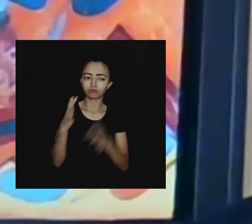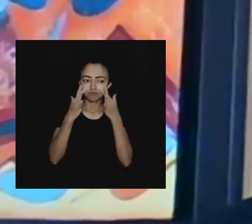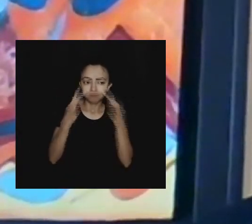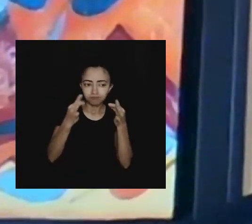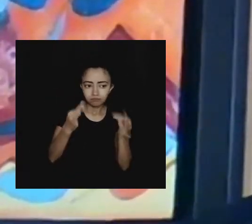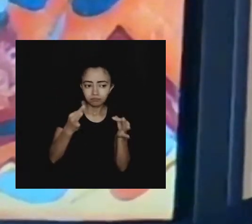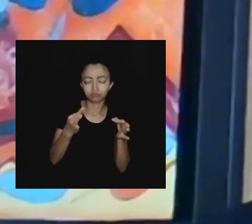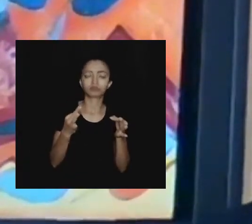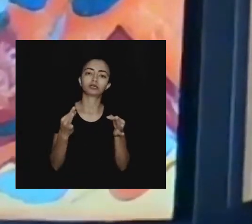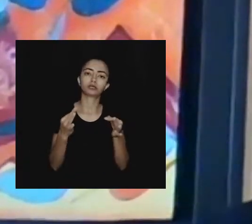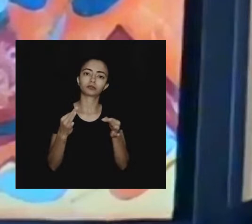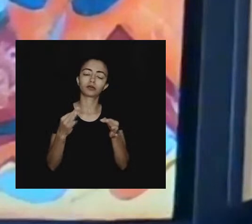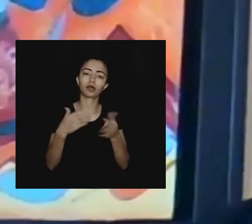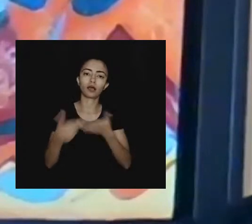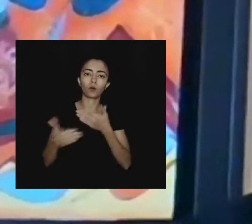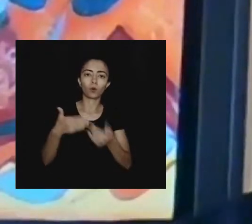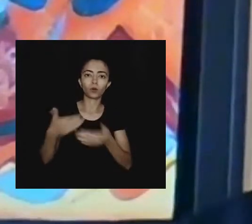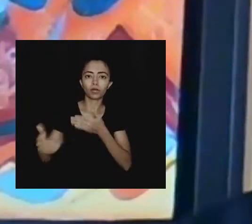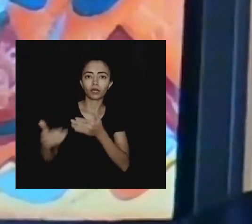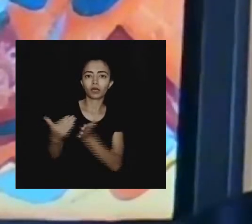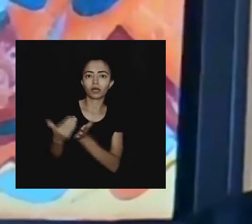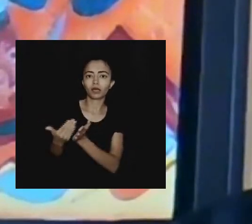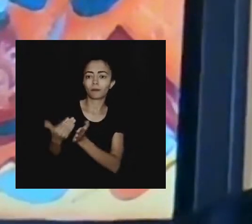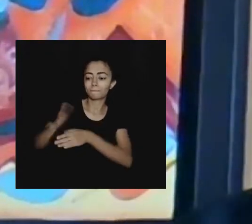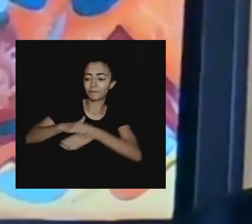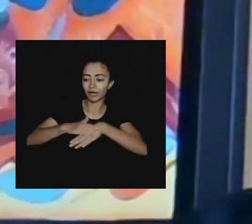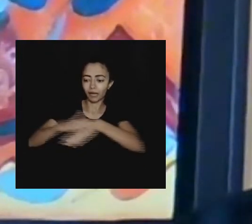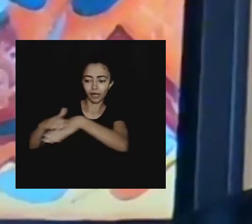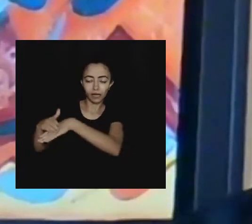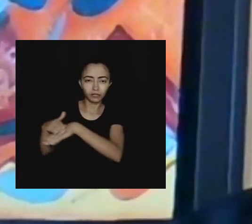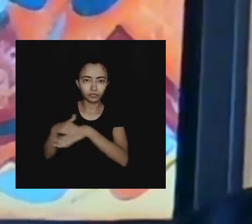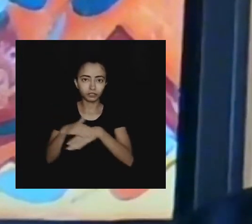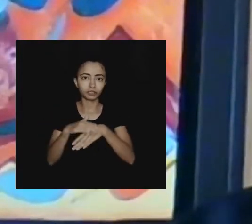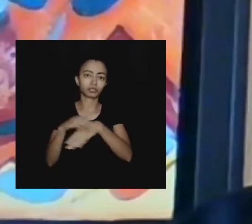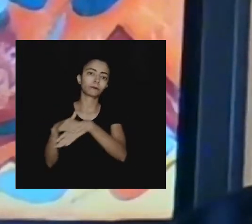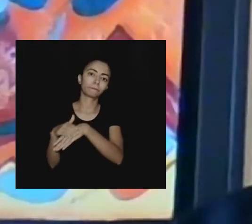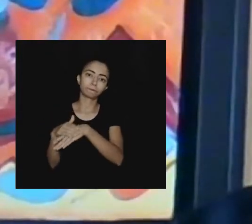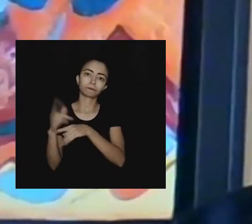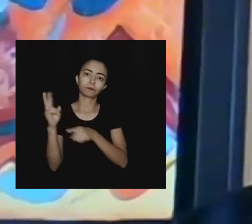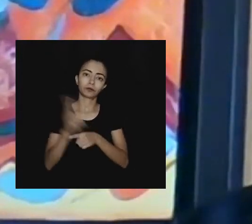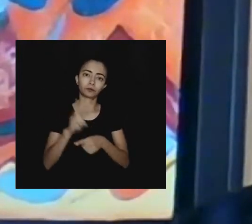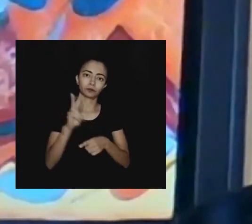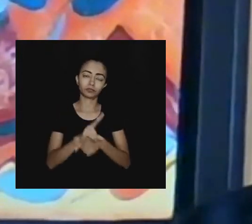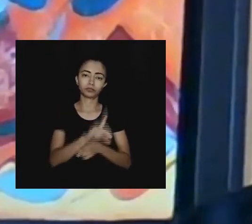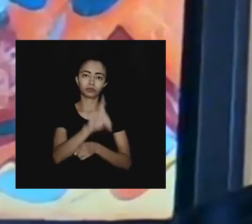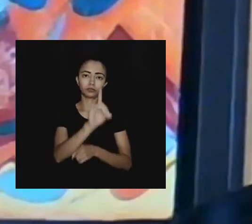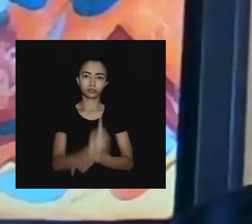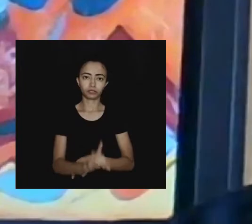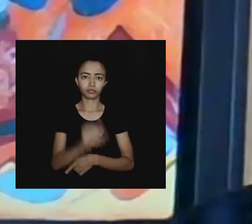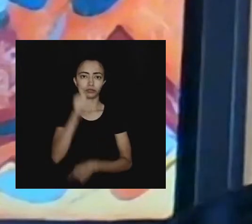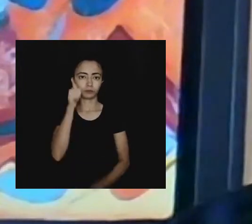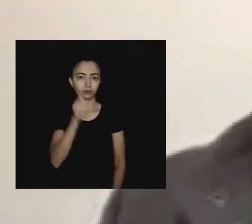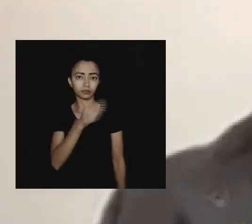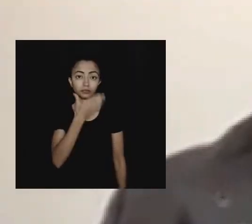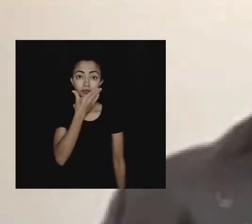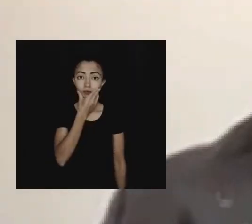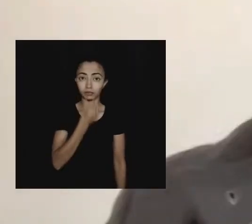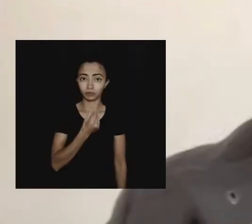any initiative on this topic so that we can protect the rights of the kids and the mothers.